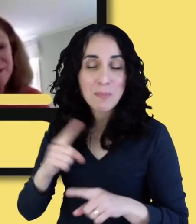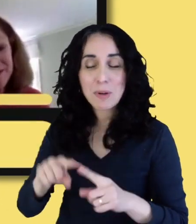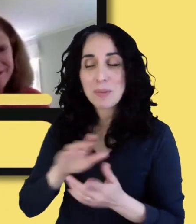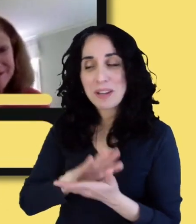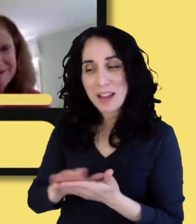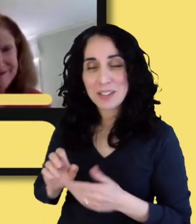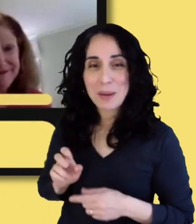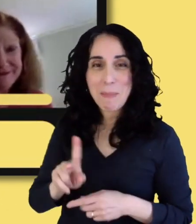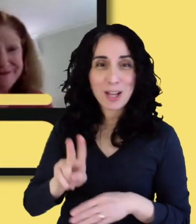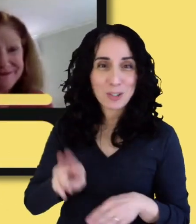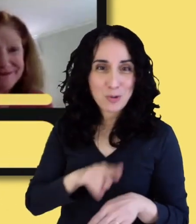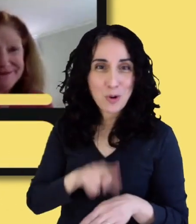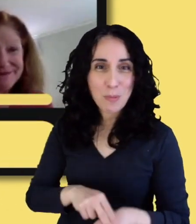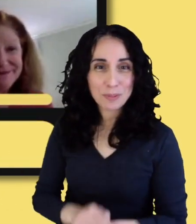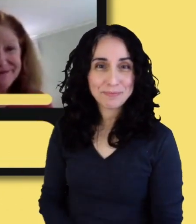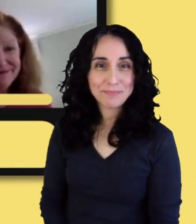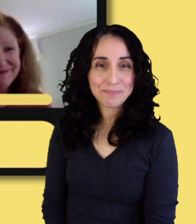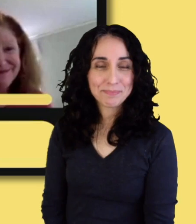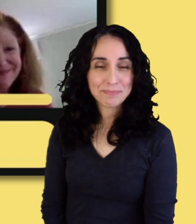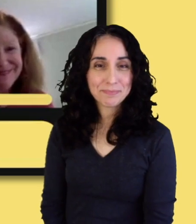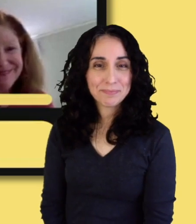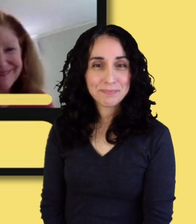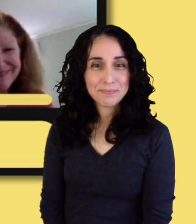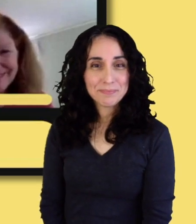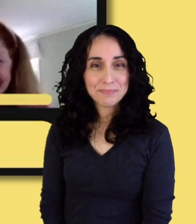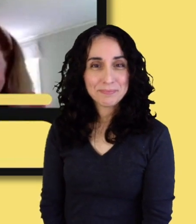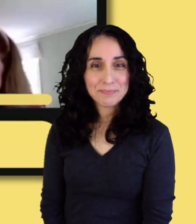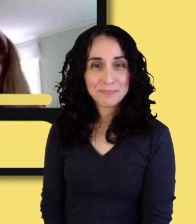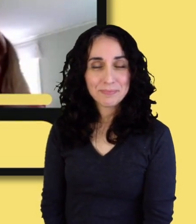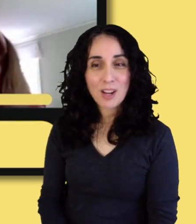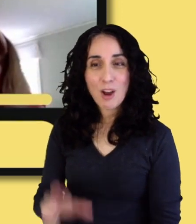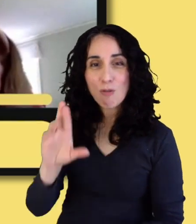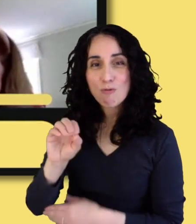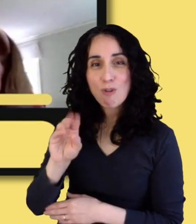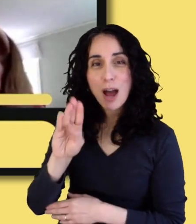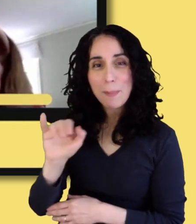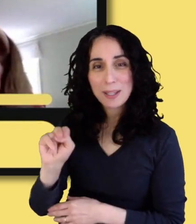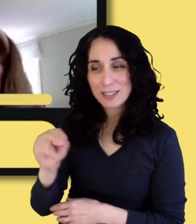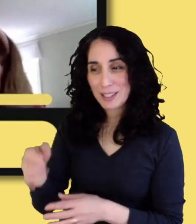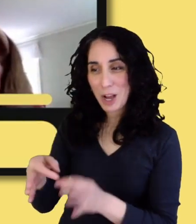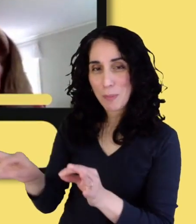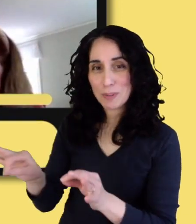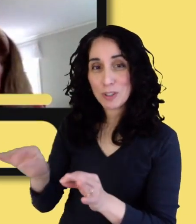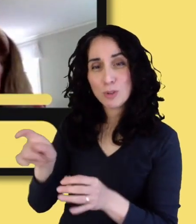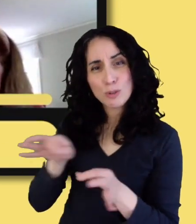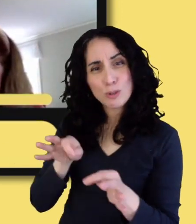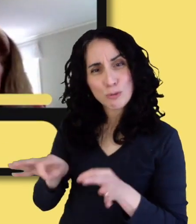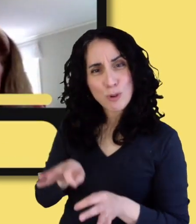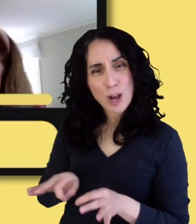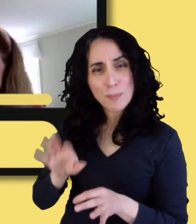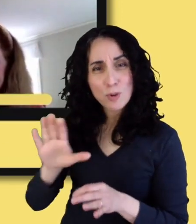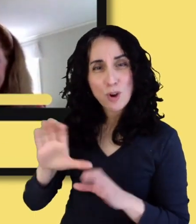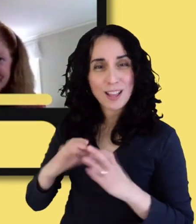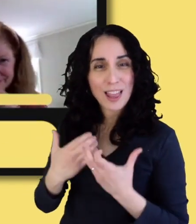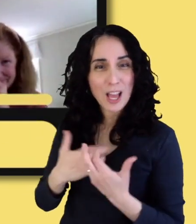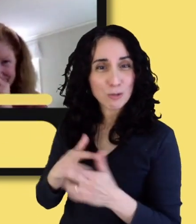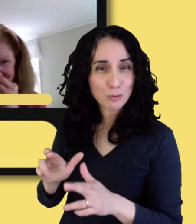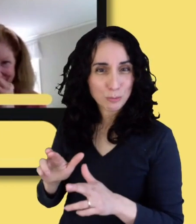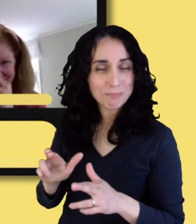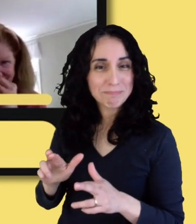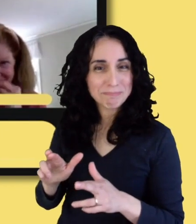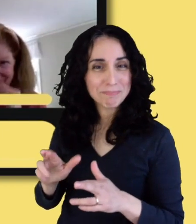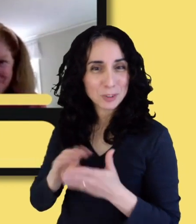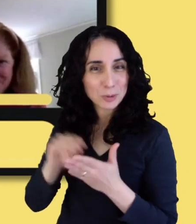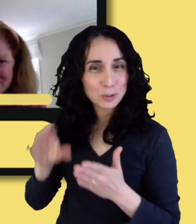back to normal. Robin actually just commented. She said, "You've described your classroom students as very